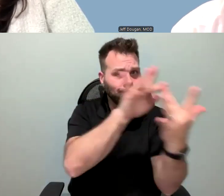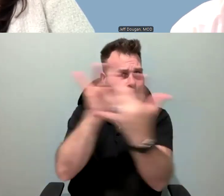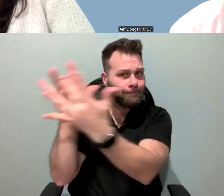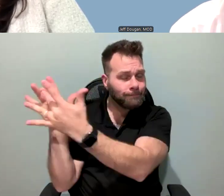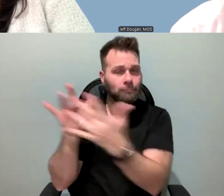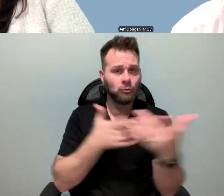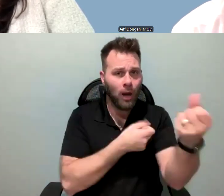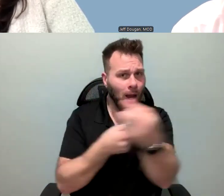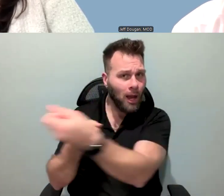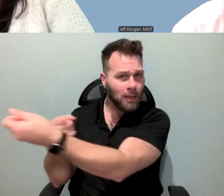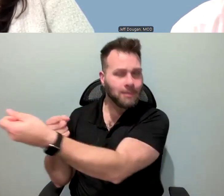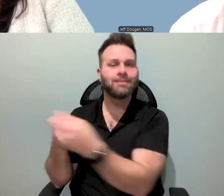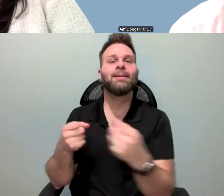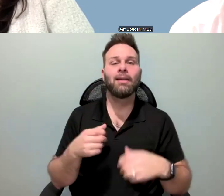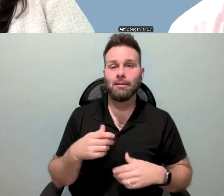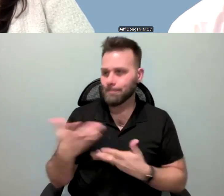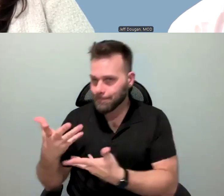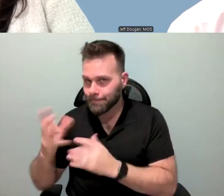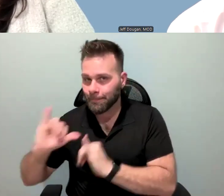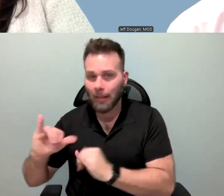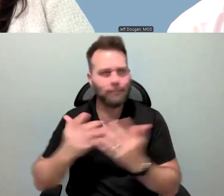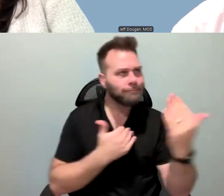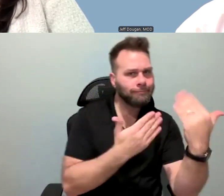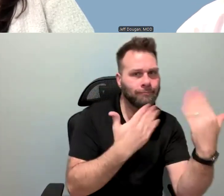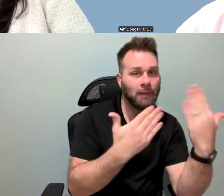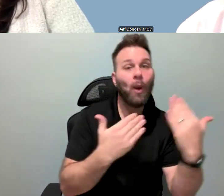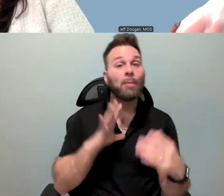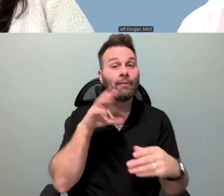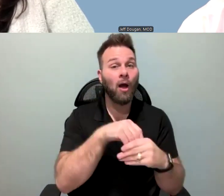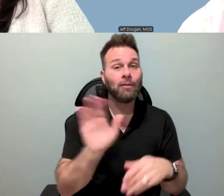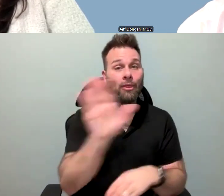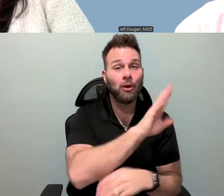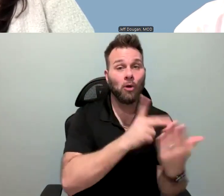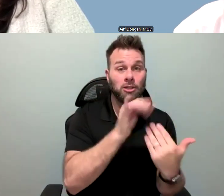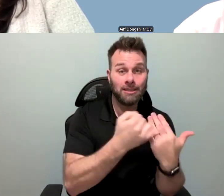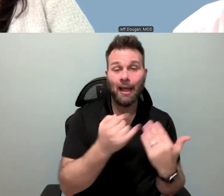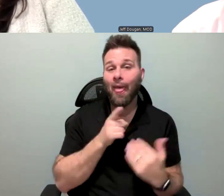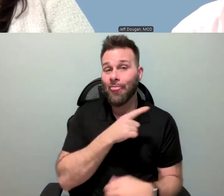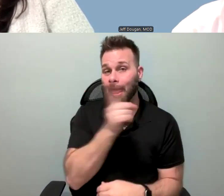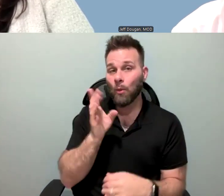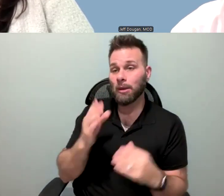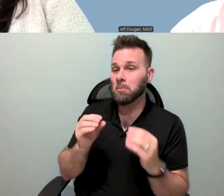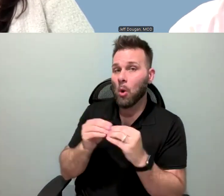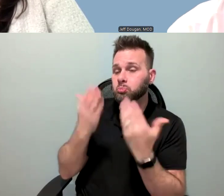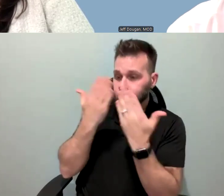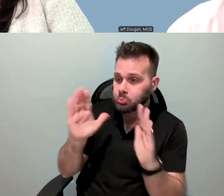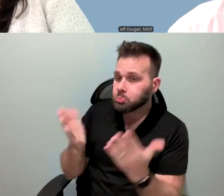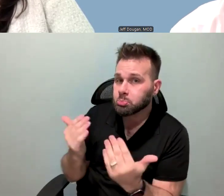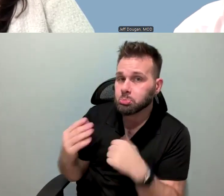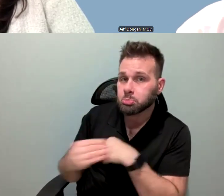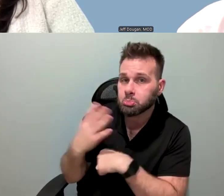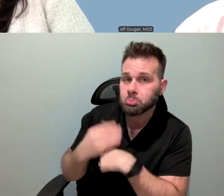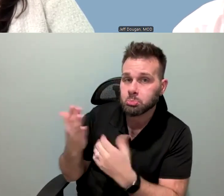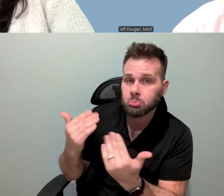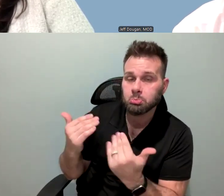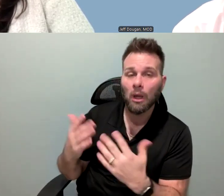relationships, and you then would be working with them on their projects and be more open to receiving your advisories, advisories.